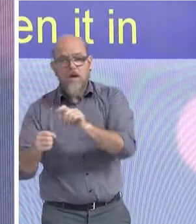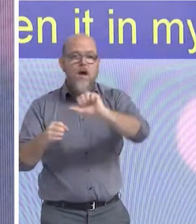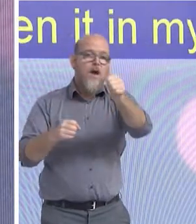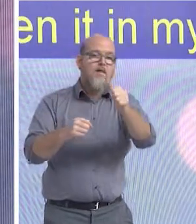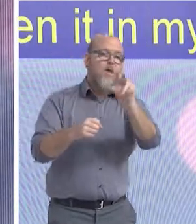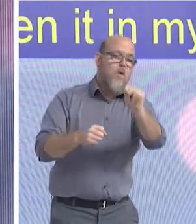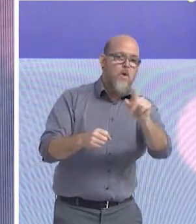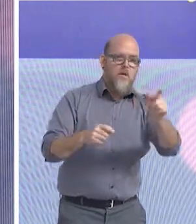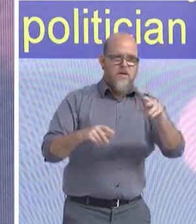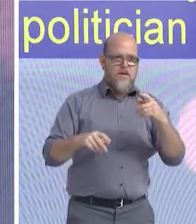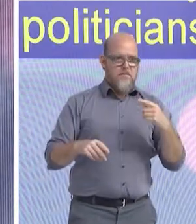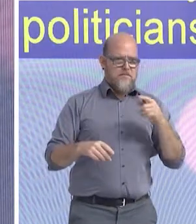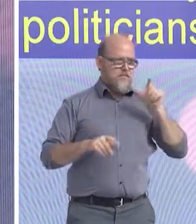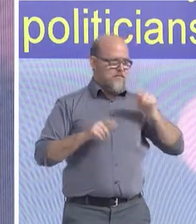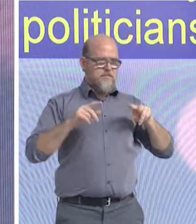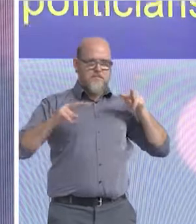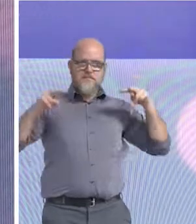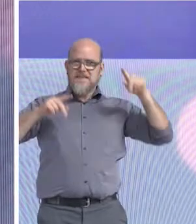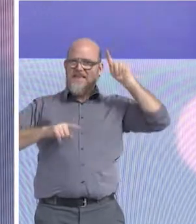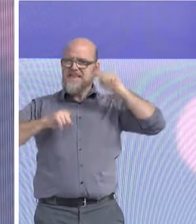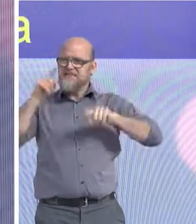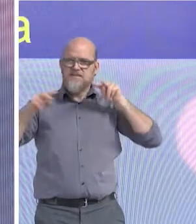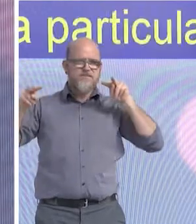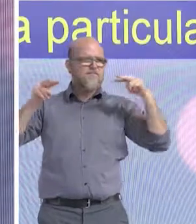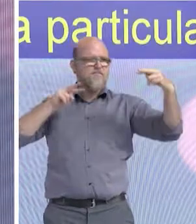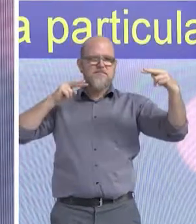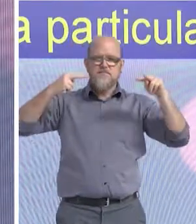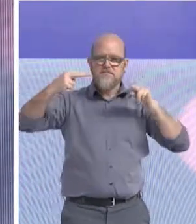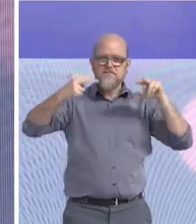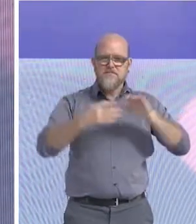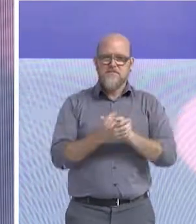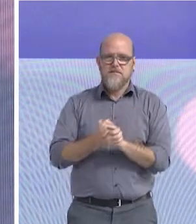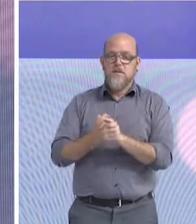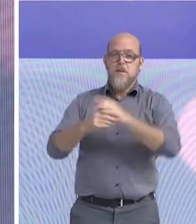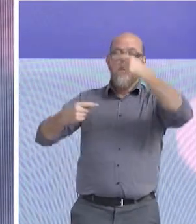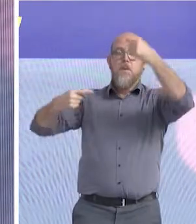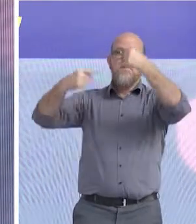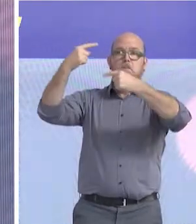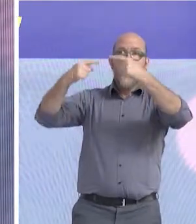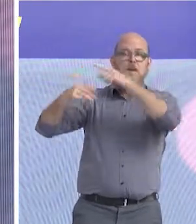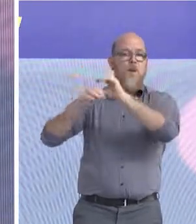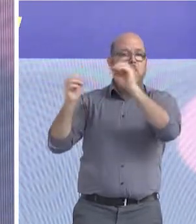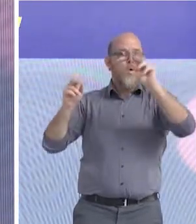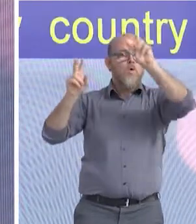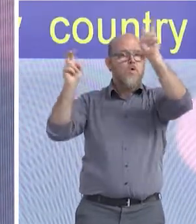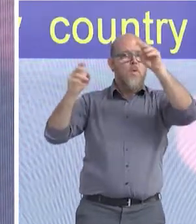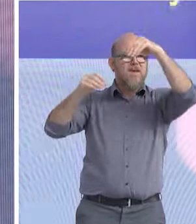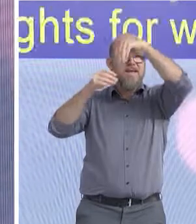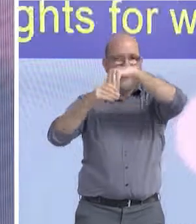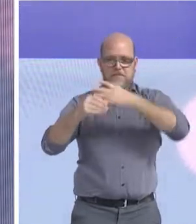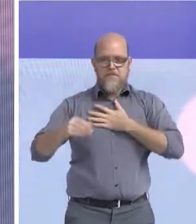to tackle a particular issue, and in my country that was abortion rights for women. We also had a marriage